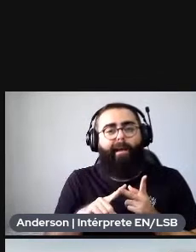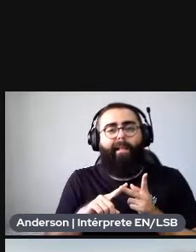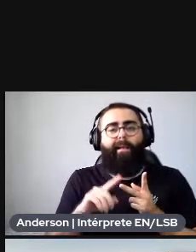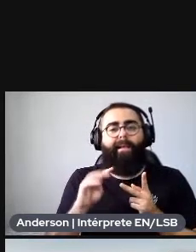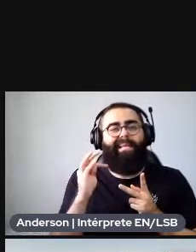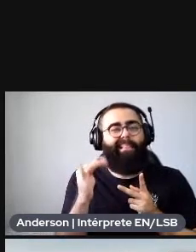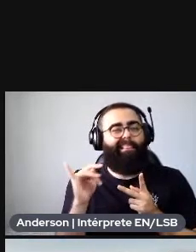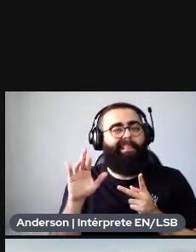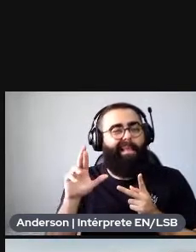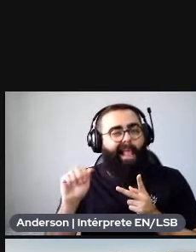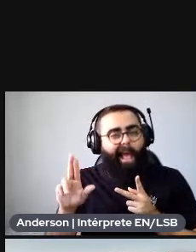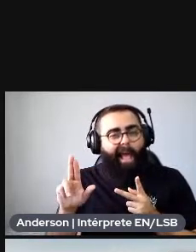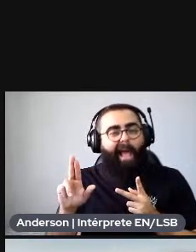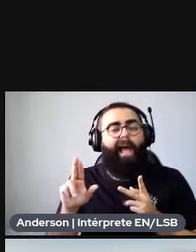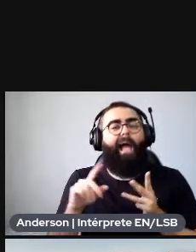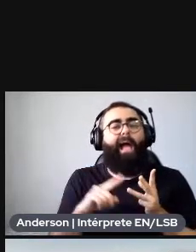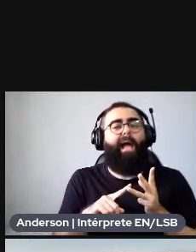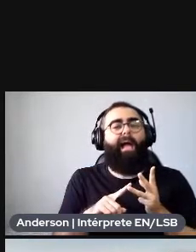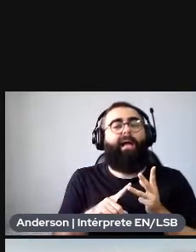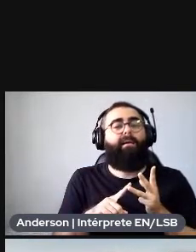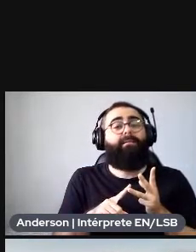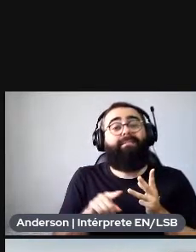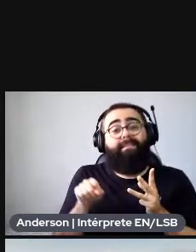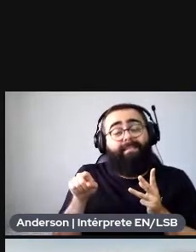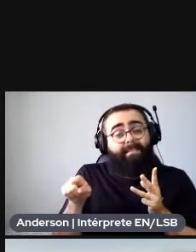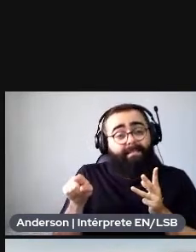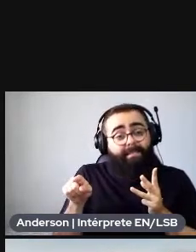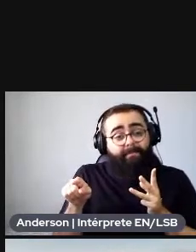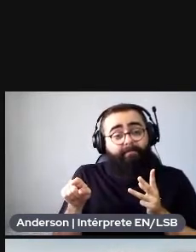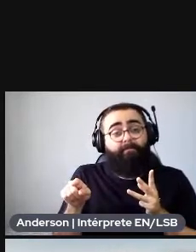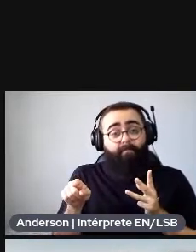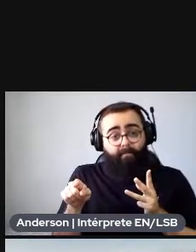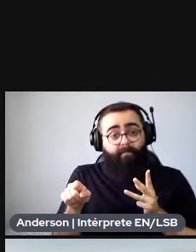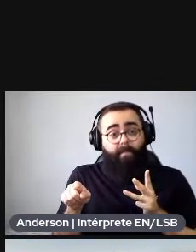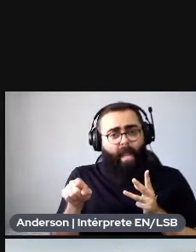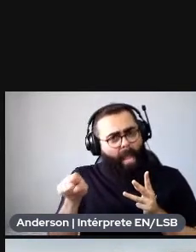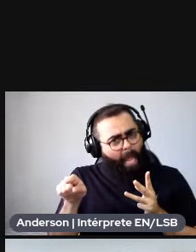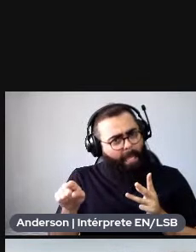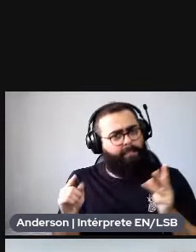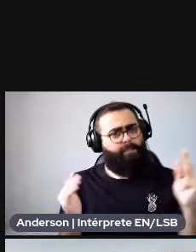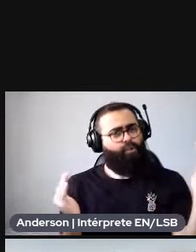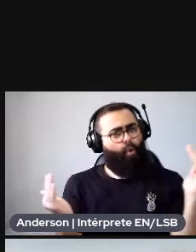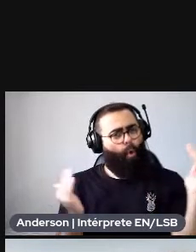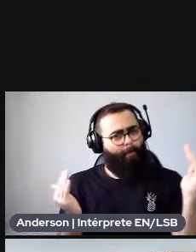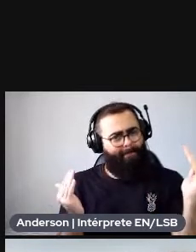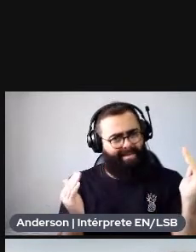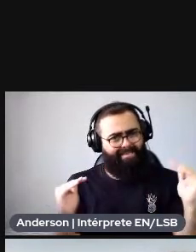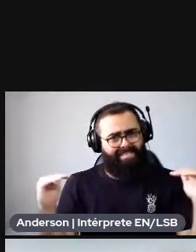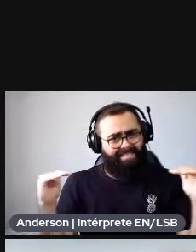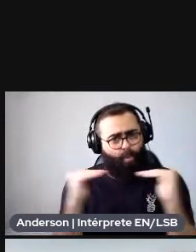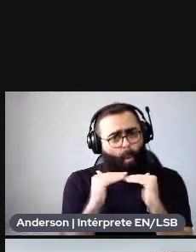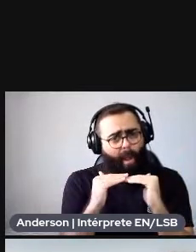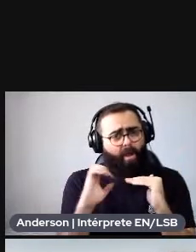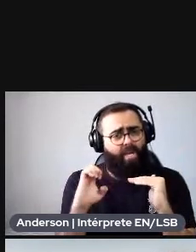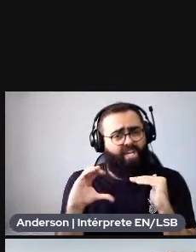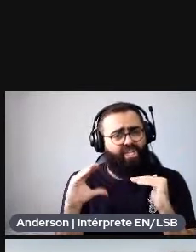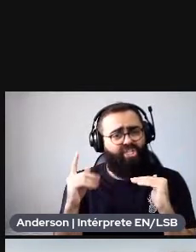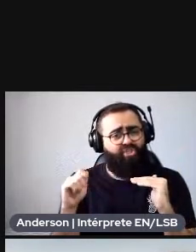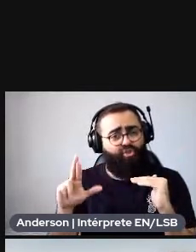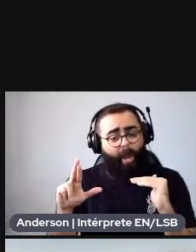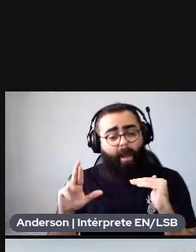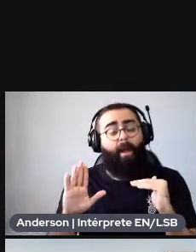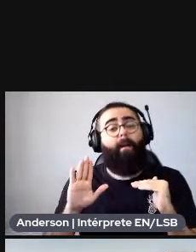some extent, in fact, they have emerged through analogy with echar, but in order to compensate for the gap that